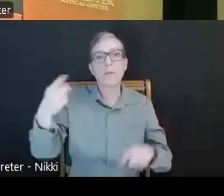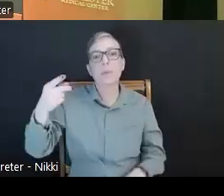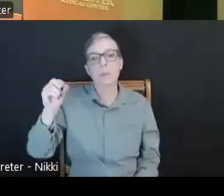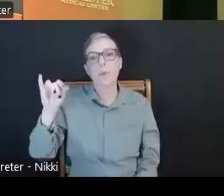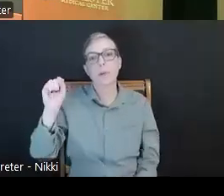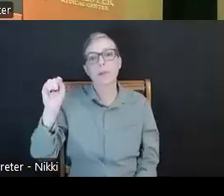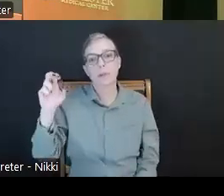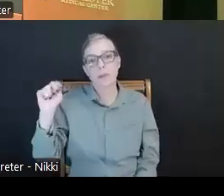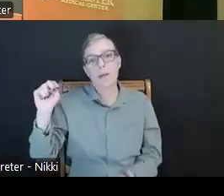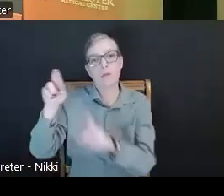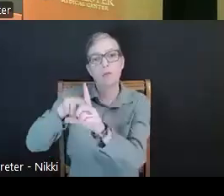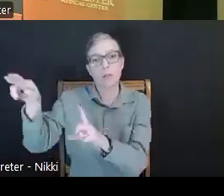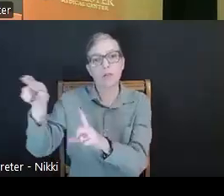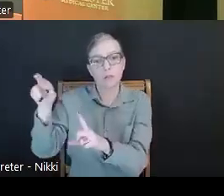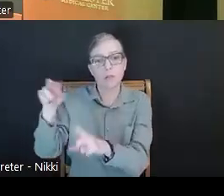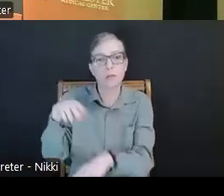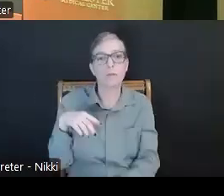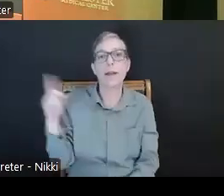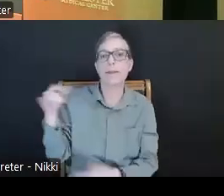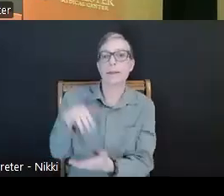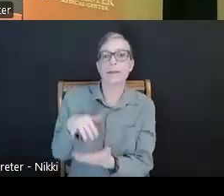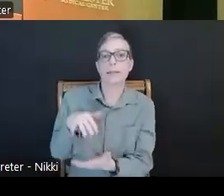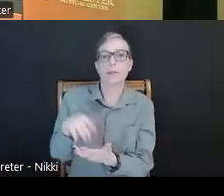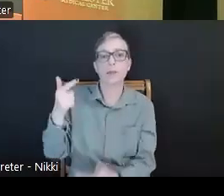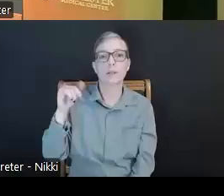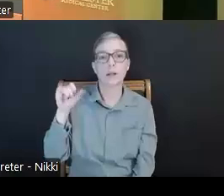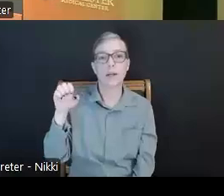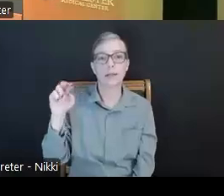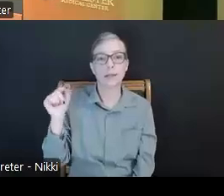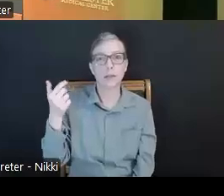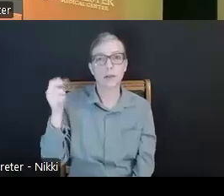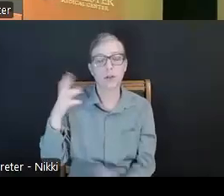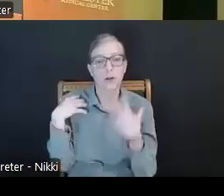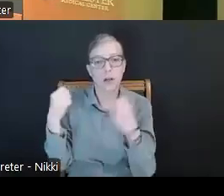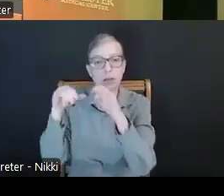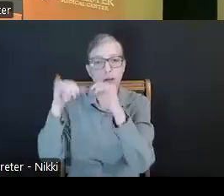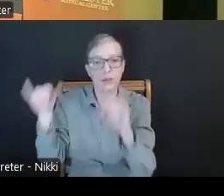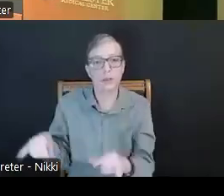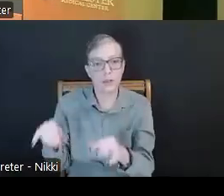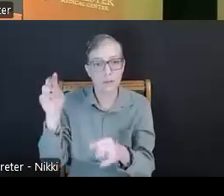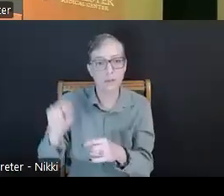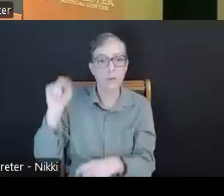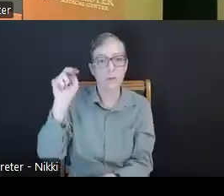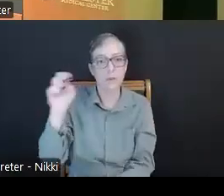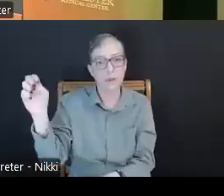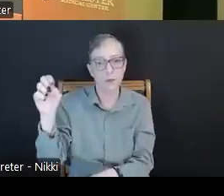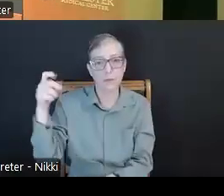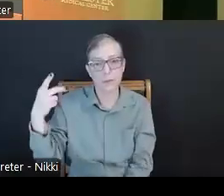Pennsylvania, in a kind of a research informatics unit that's situated within the business. So it's not grant funded.